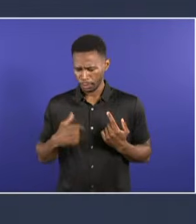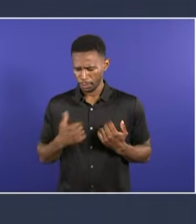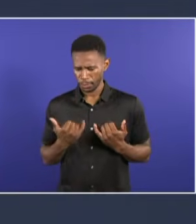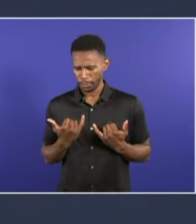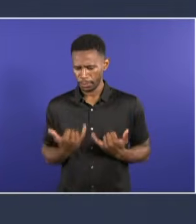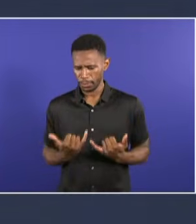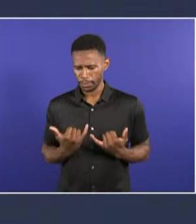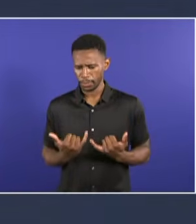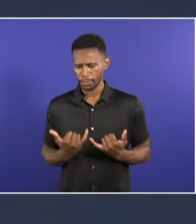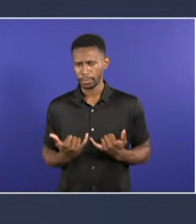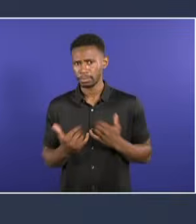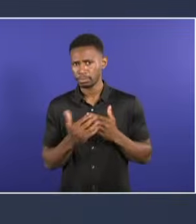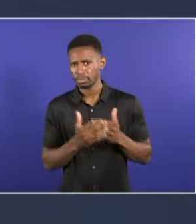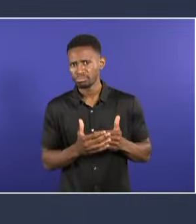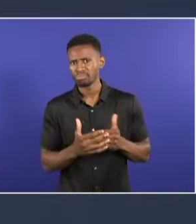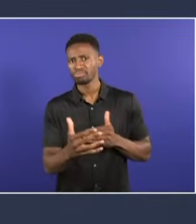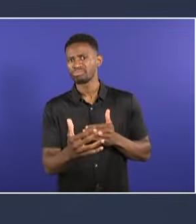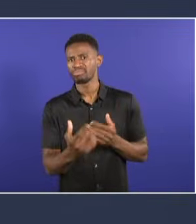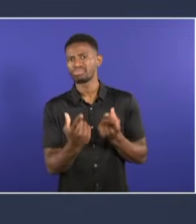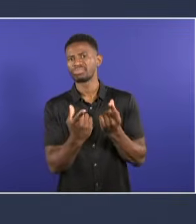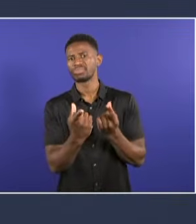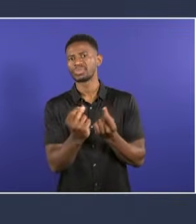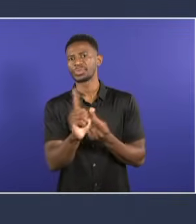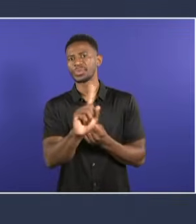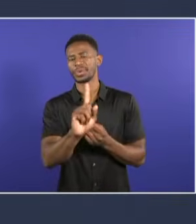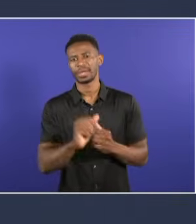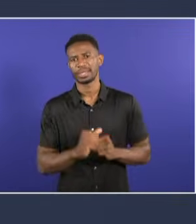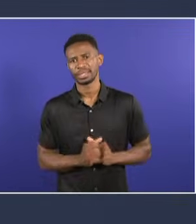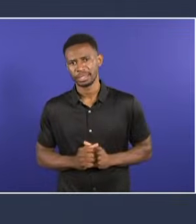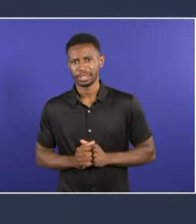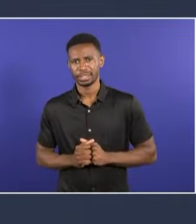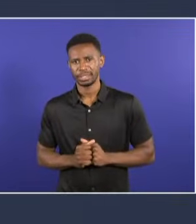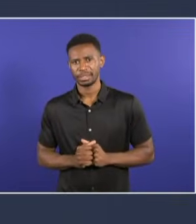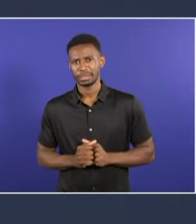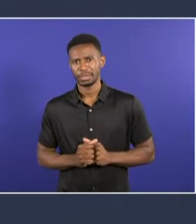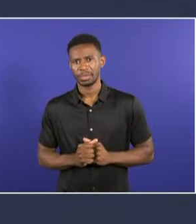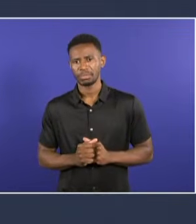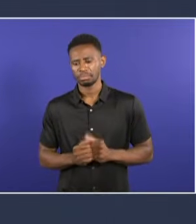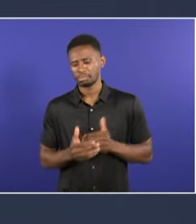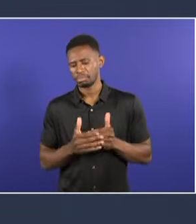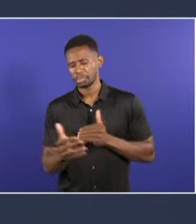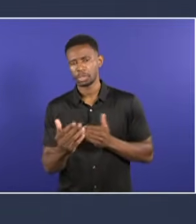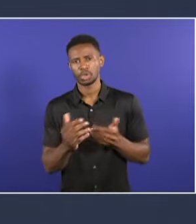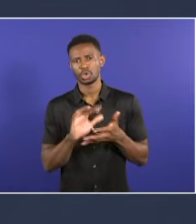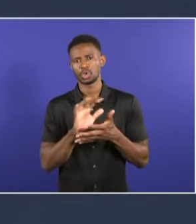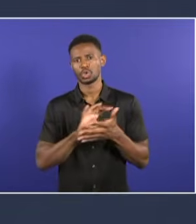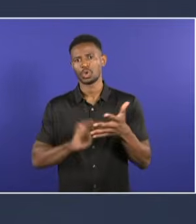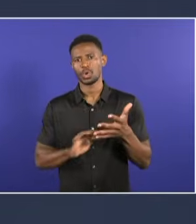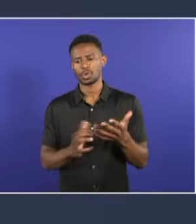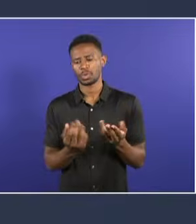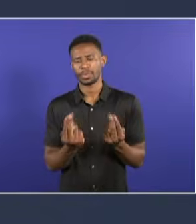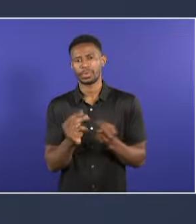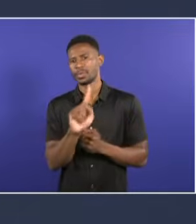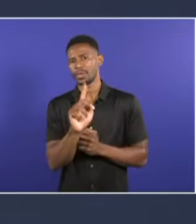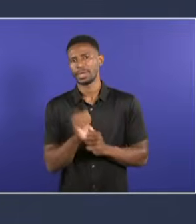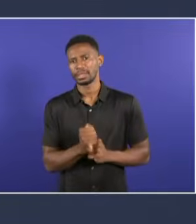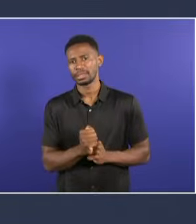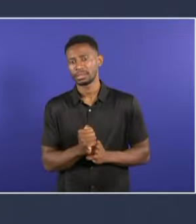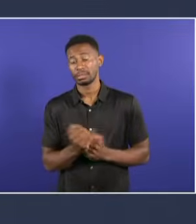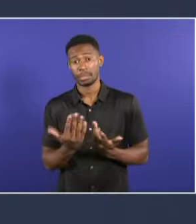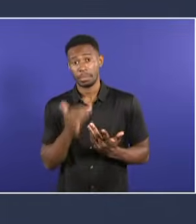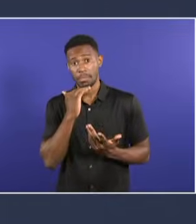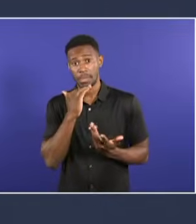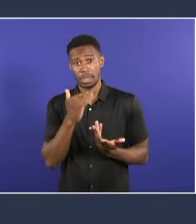concerns what the next chapter in our party's story will be. The question is not whether we can